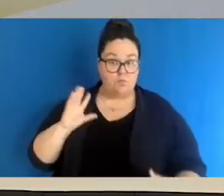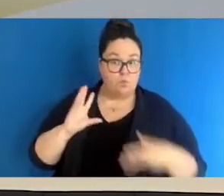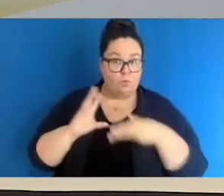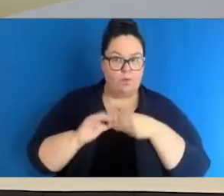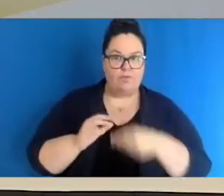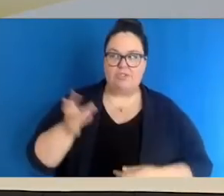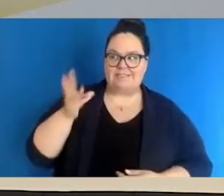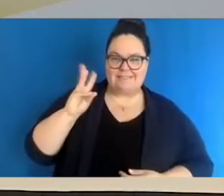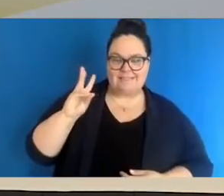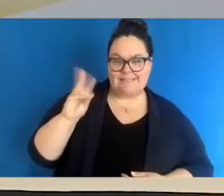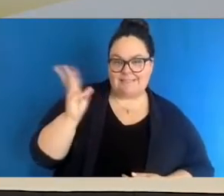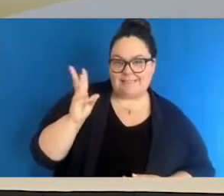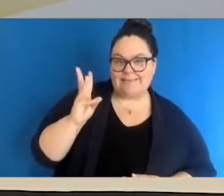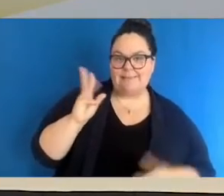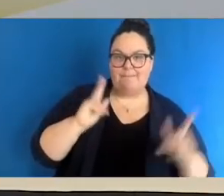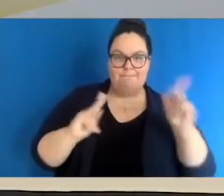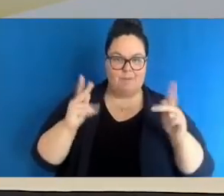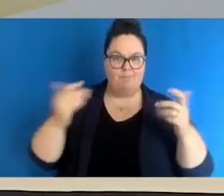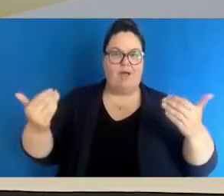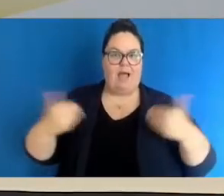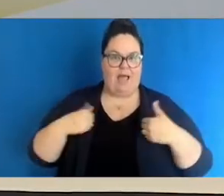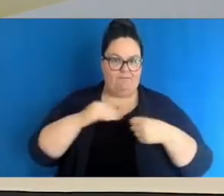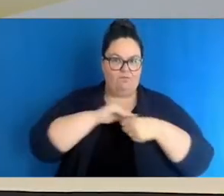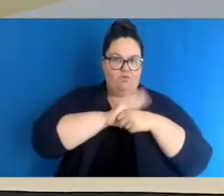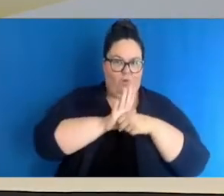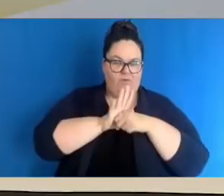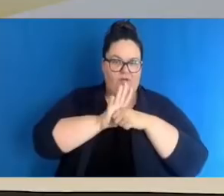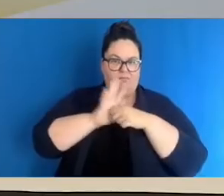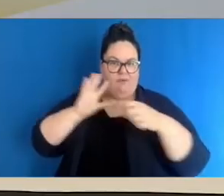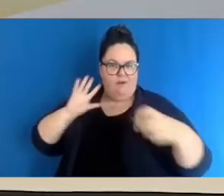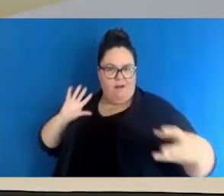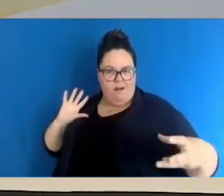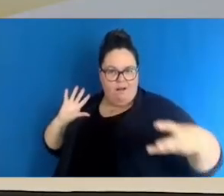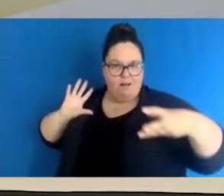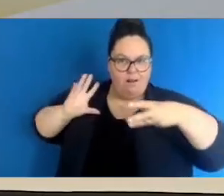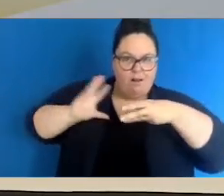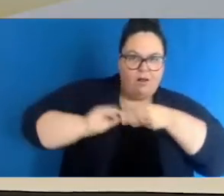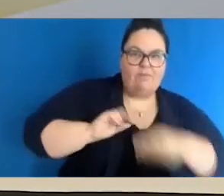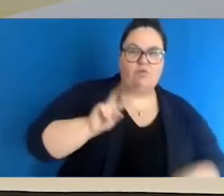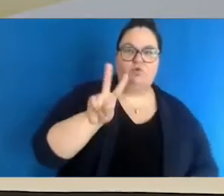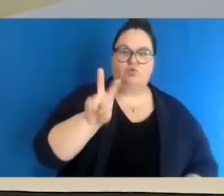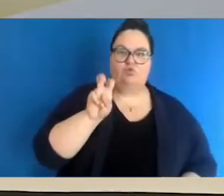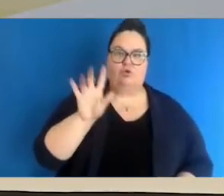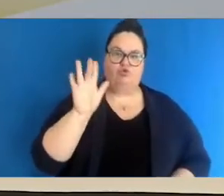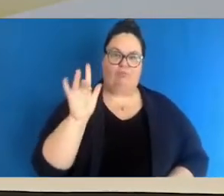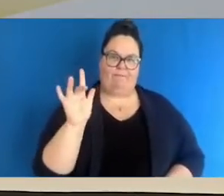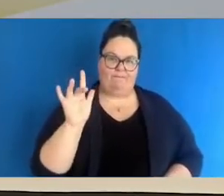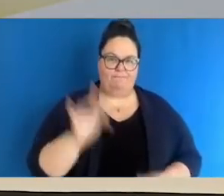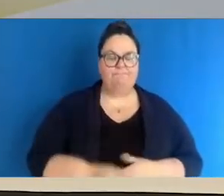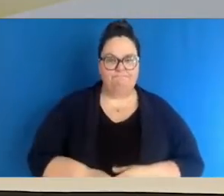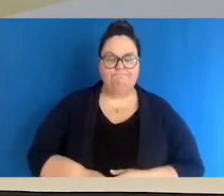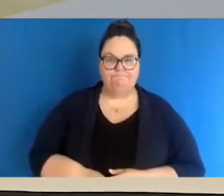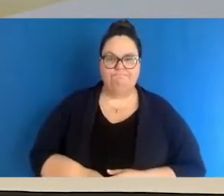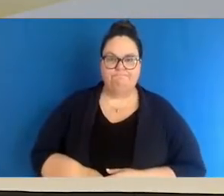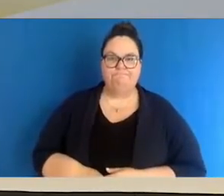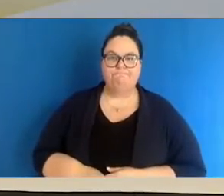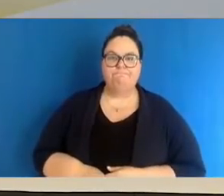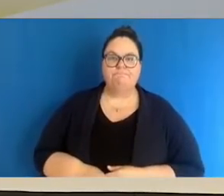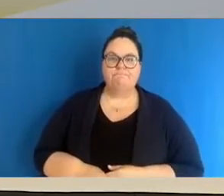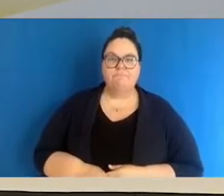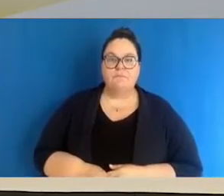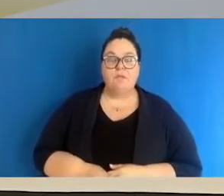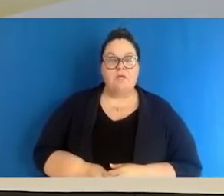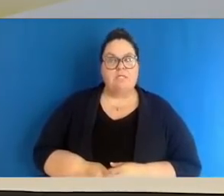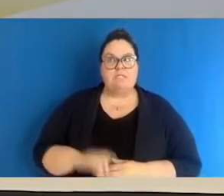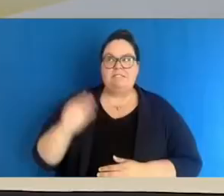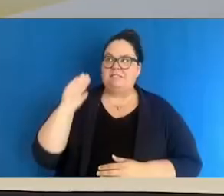6 active cases, and we've reported 225 cases since the pandemic began. It seems like it